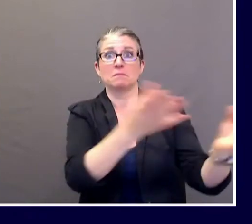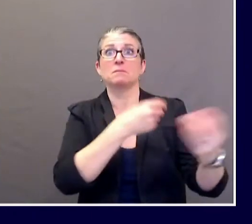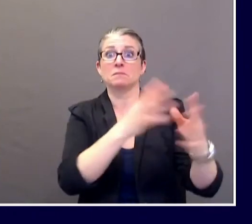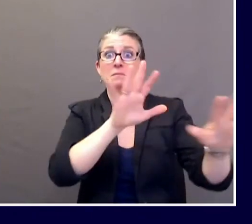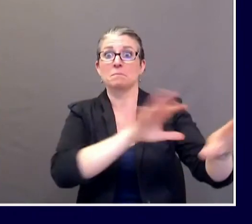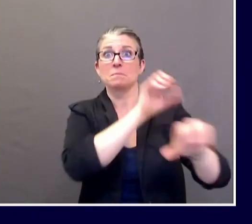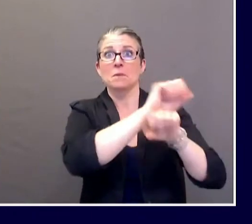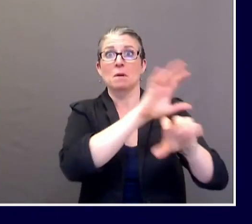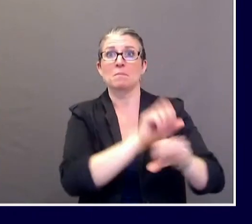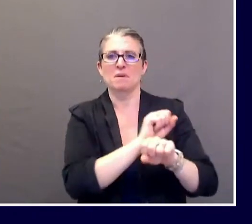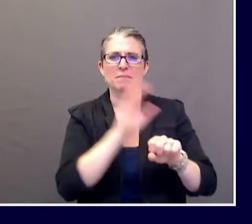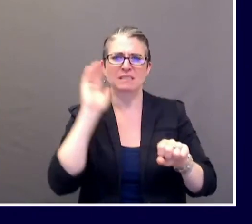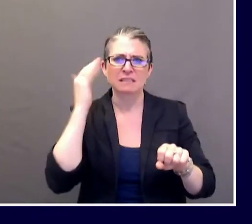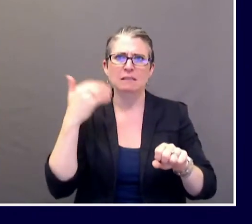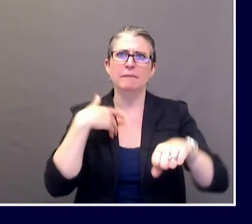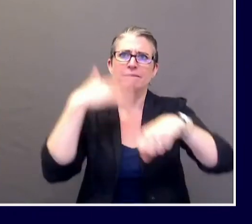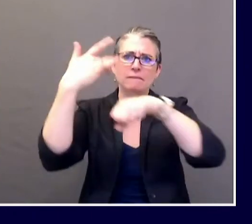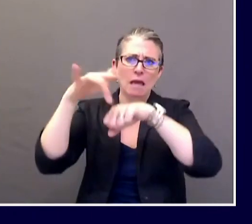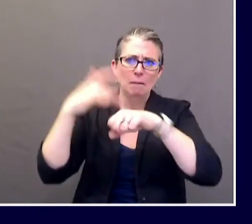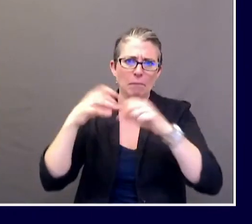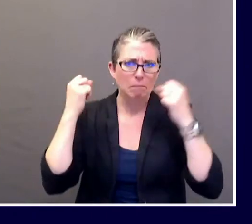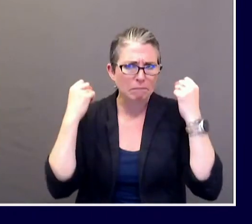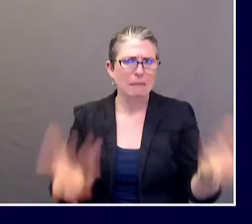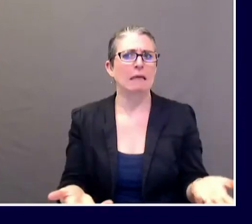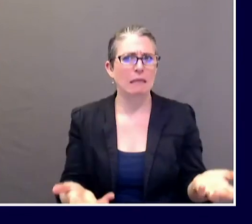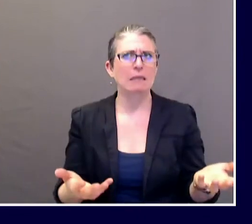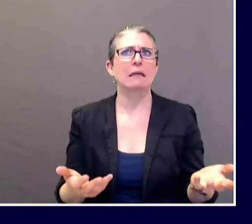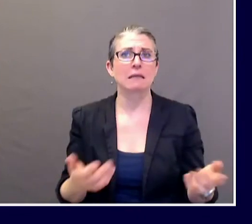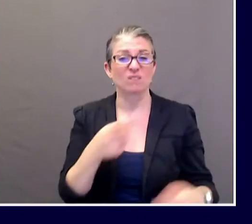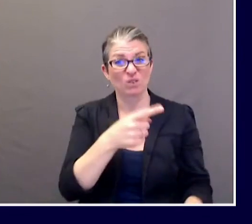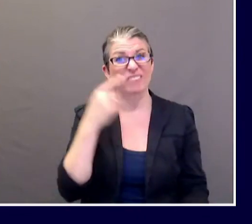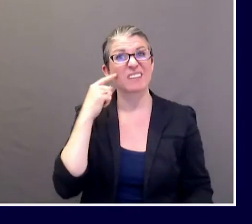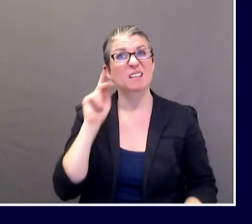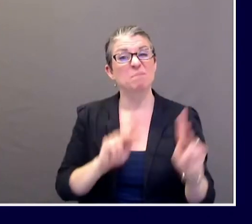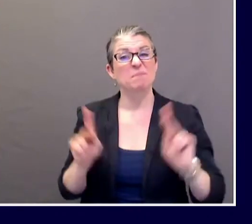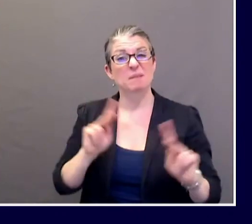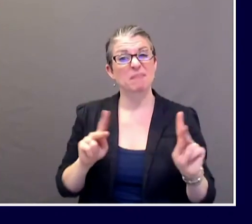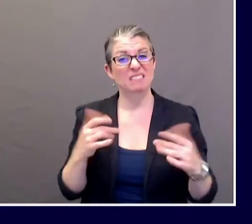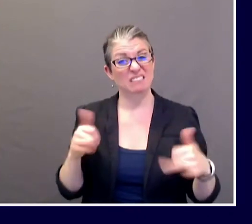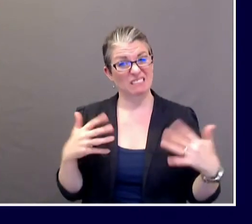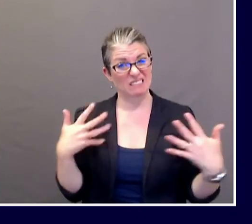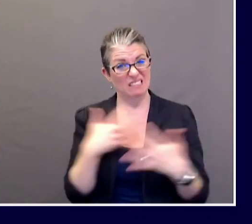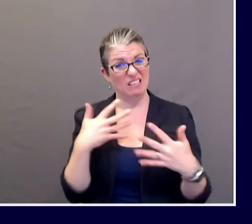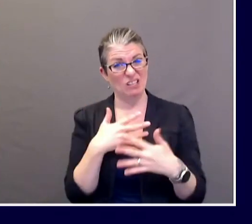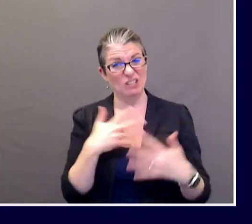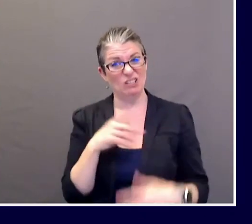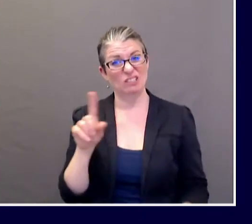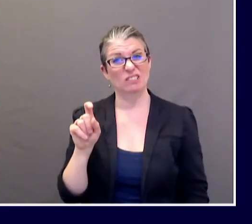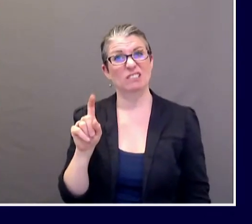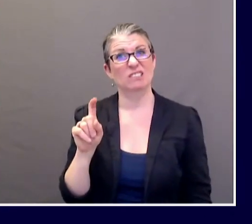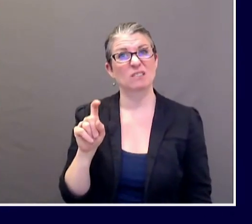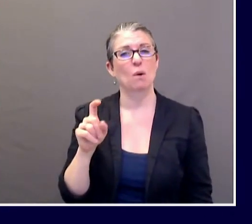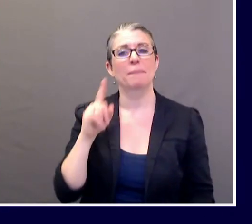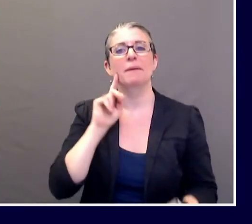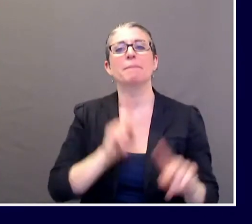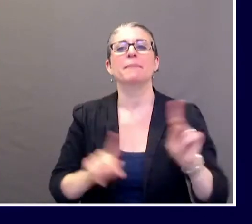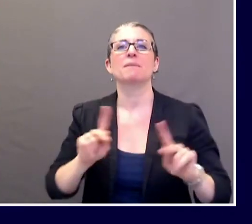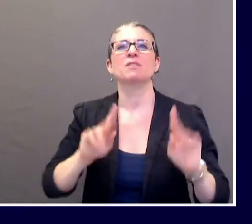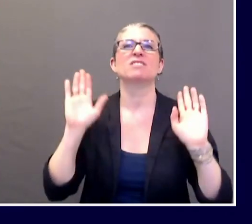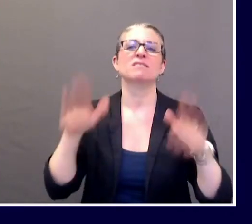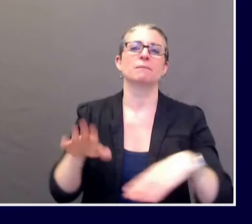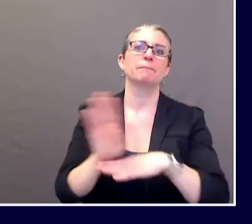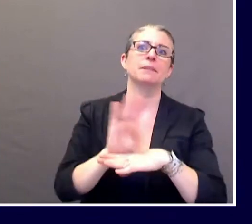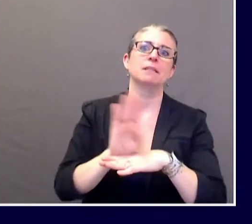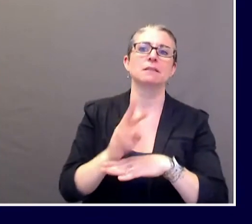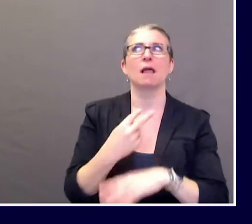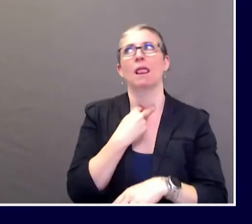more about convenience and motivation? There are, and I mentioned this last week, I think when we think